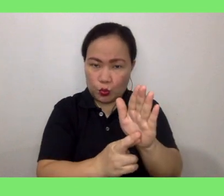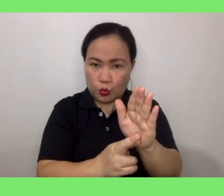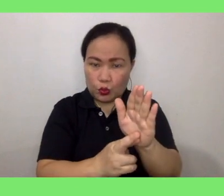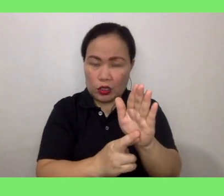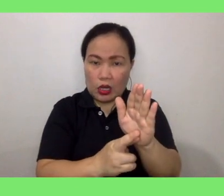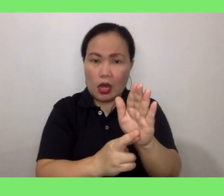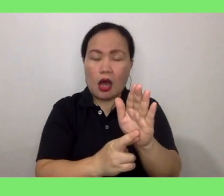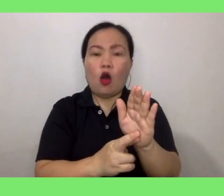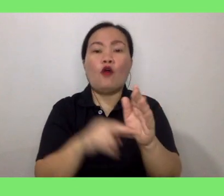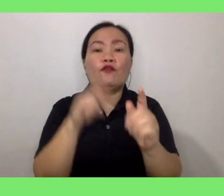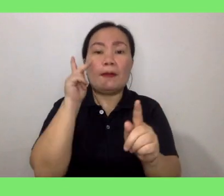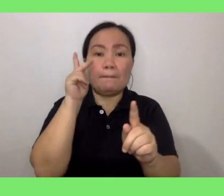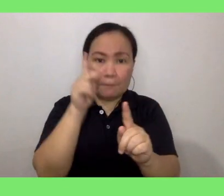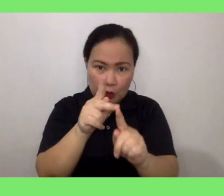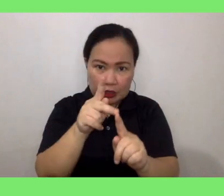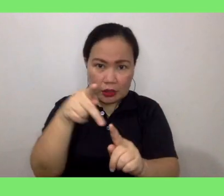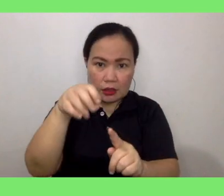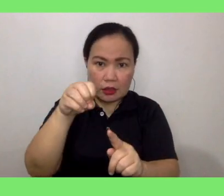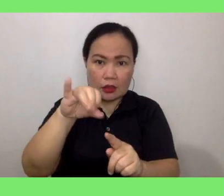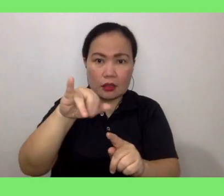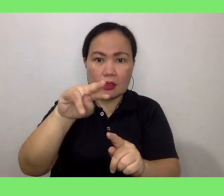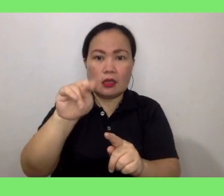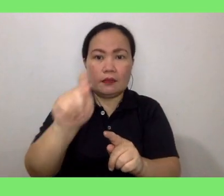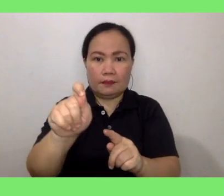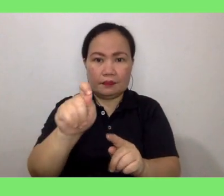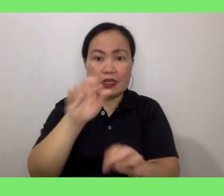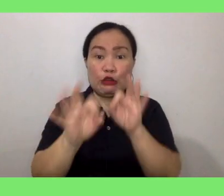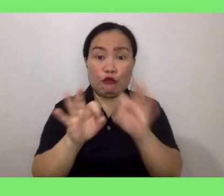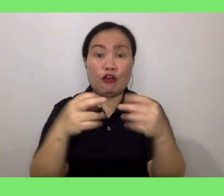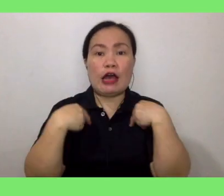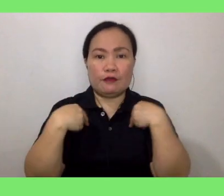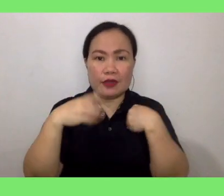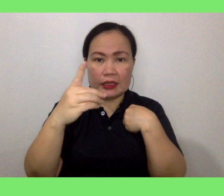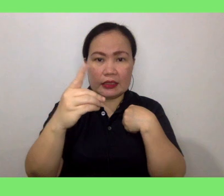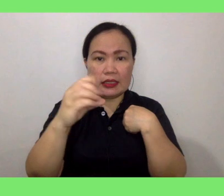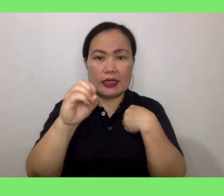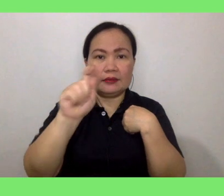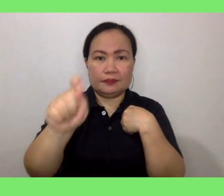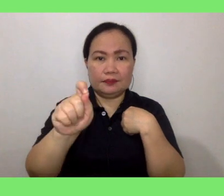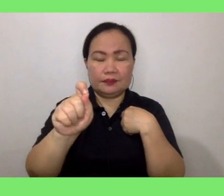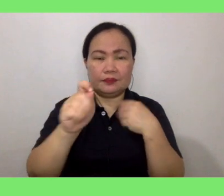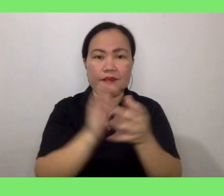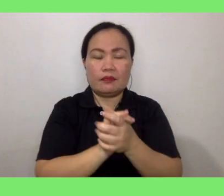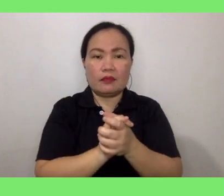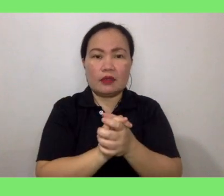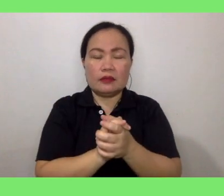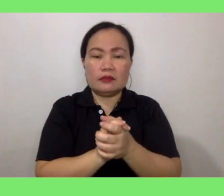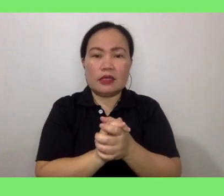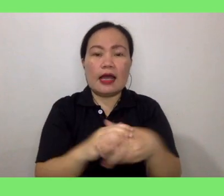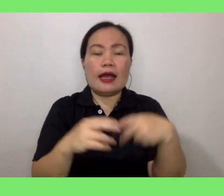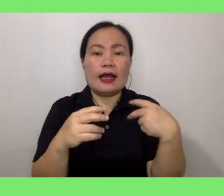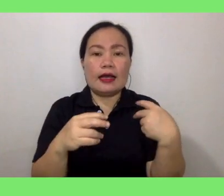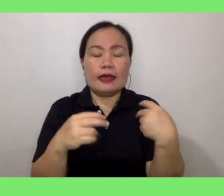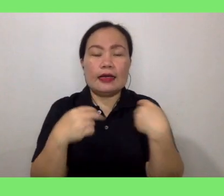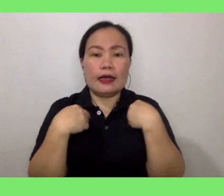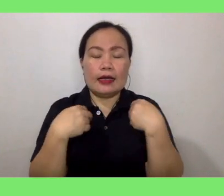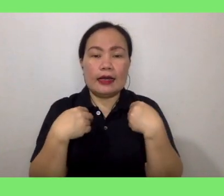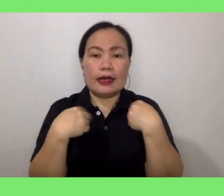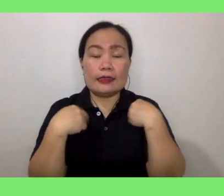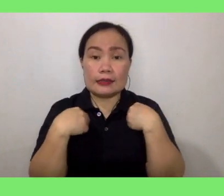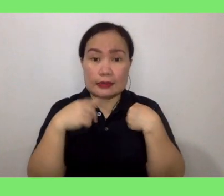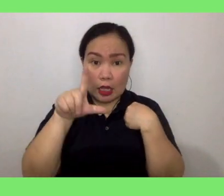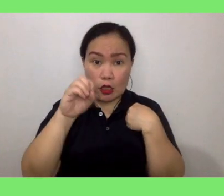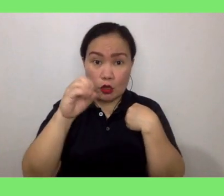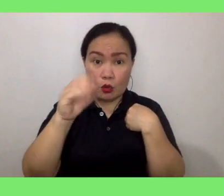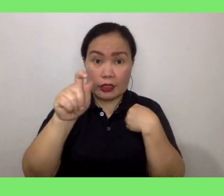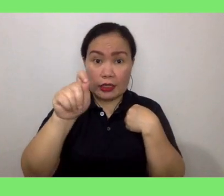best representation of a point. So, kapag meron tayong dot. Okay? So, ang tatandaan sa point, it has only location but